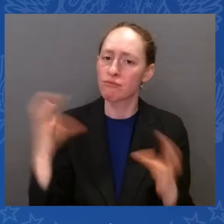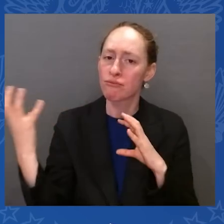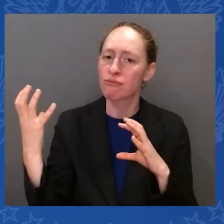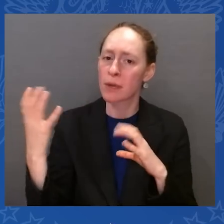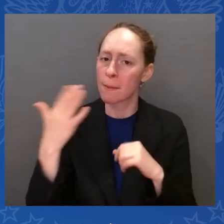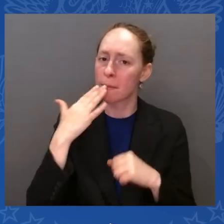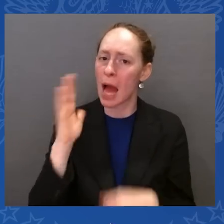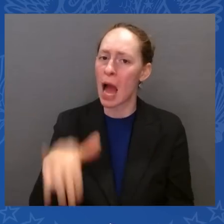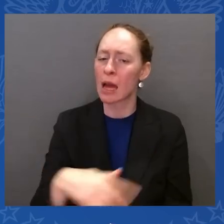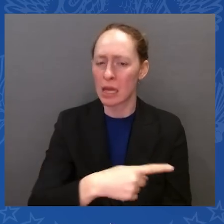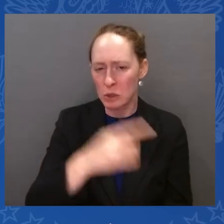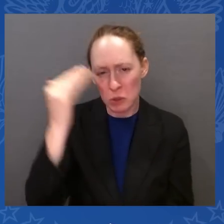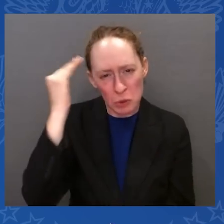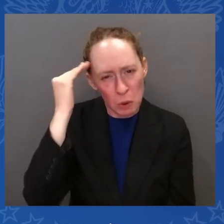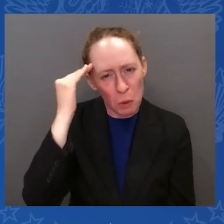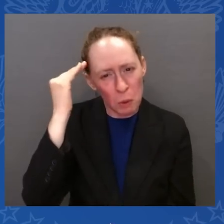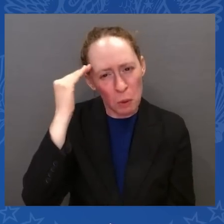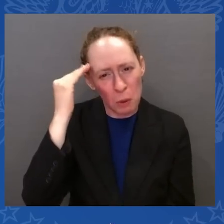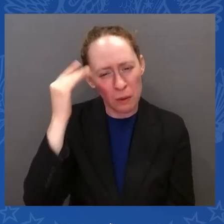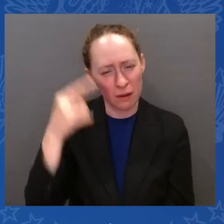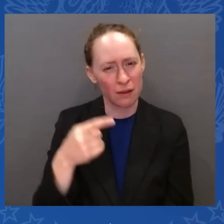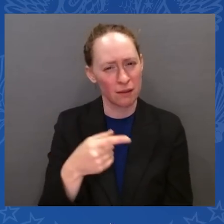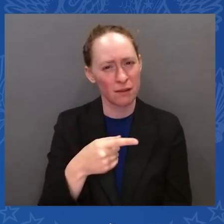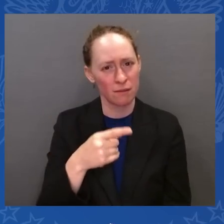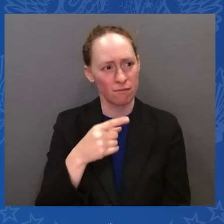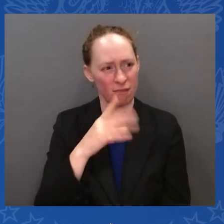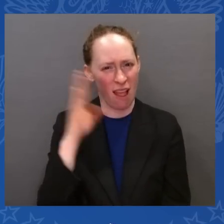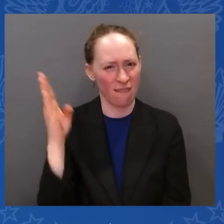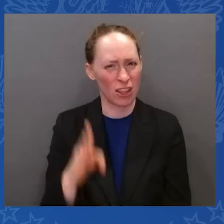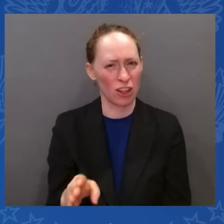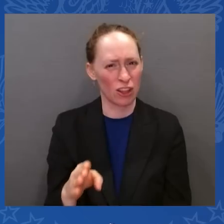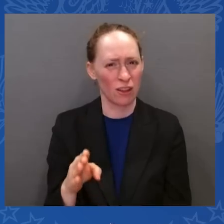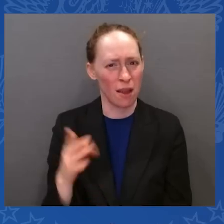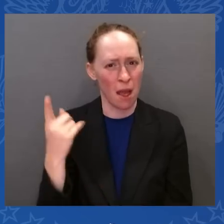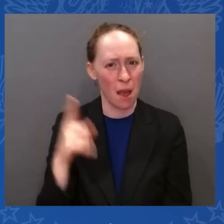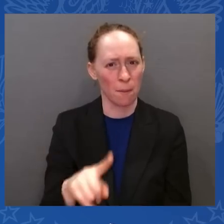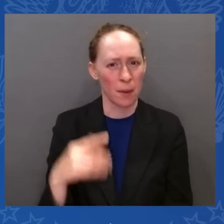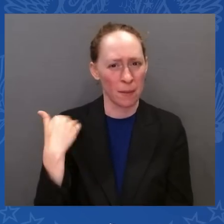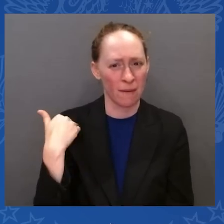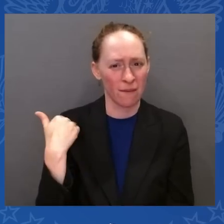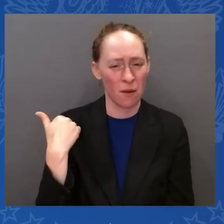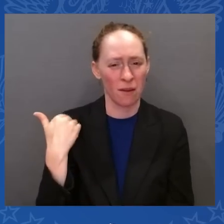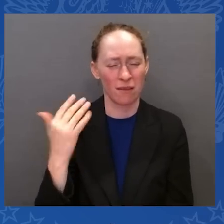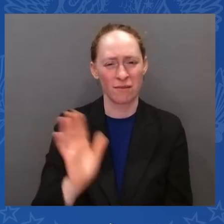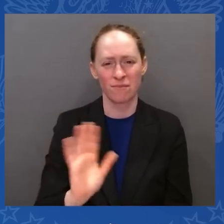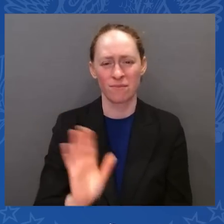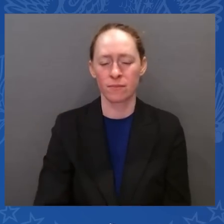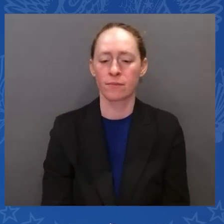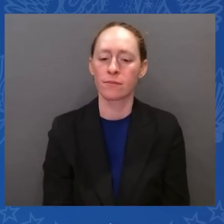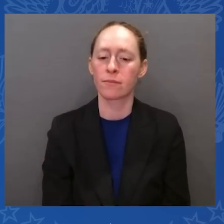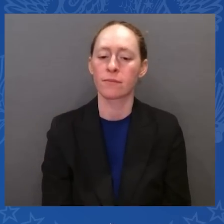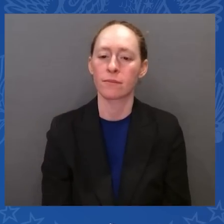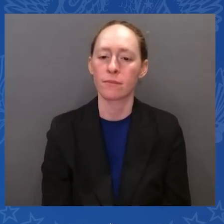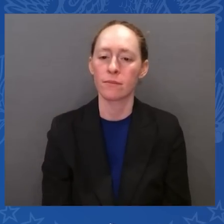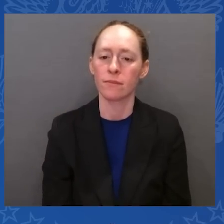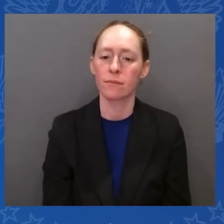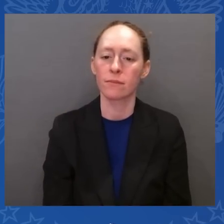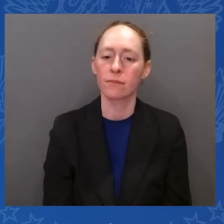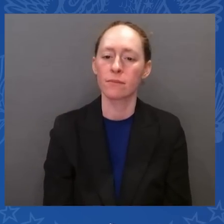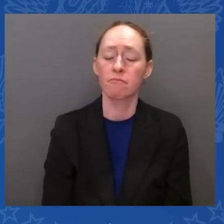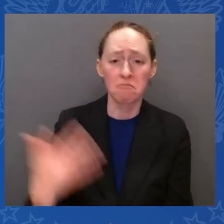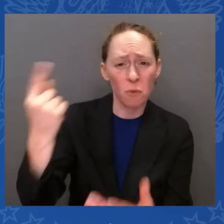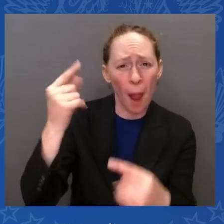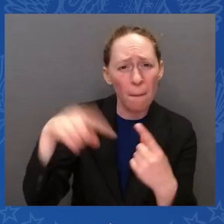would be disastrous. And I think he knows what he's passed could not possibly pass anywhere in the Congress. It's dead on